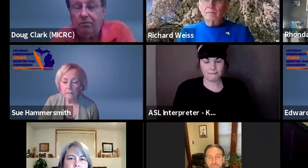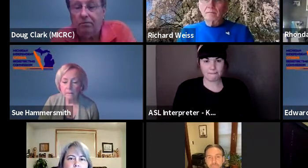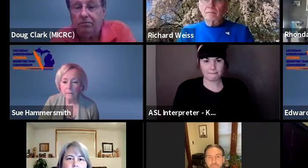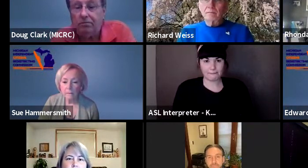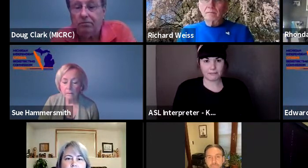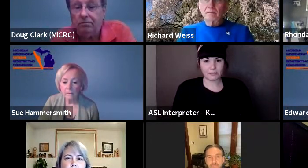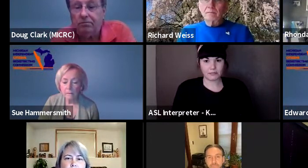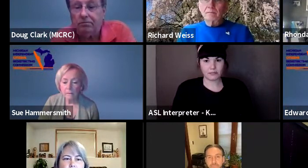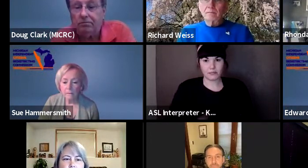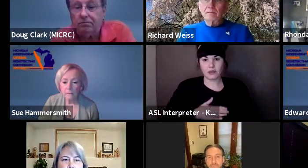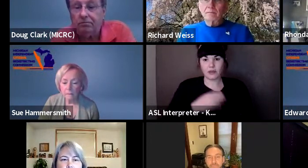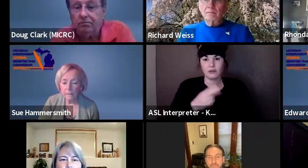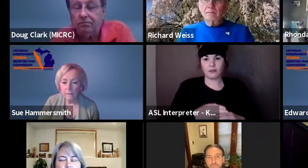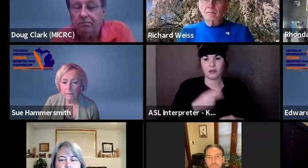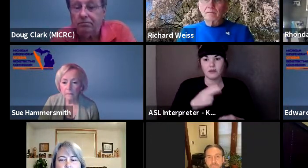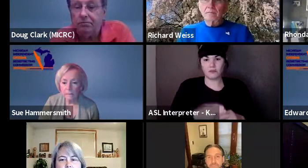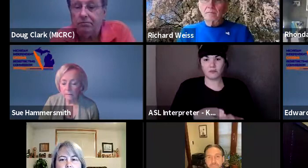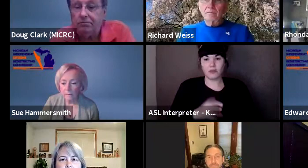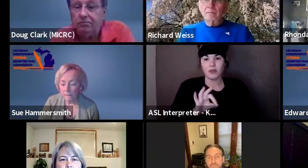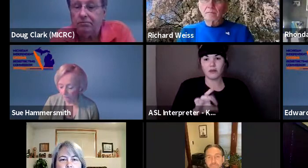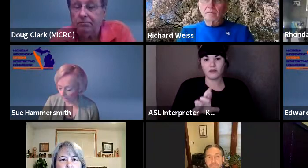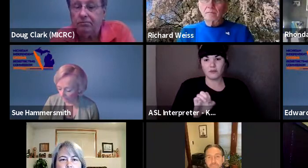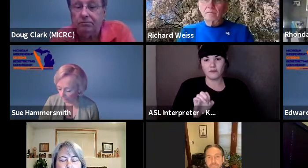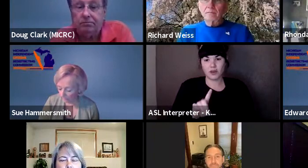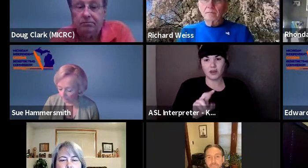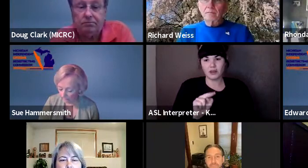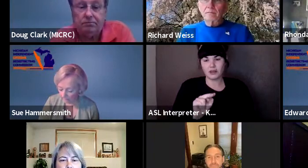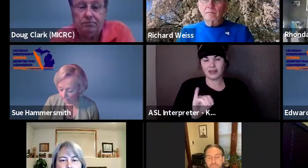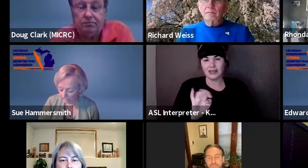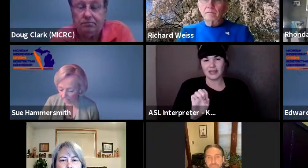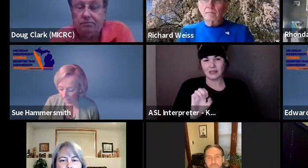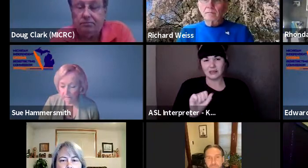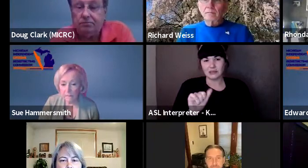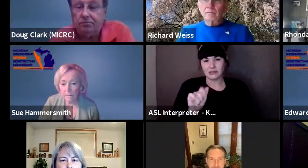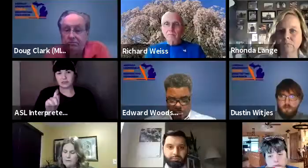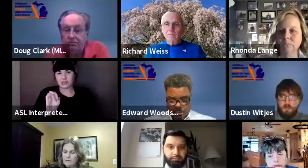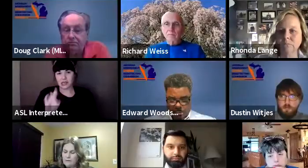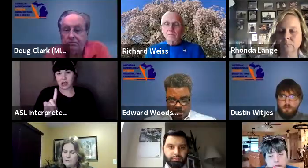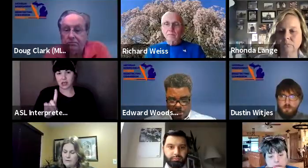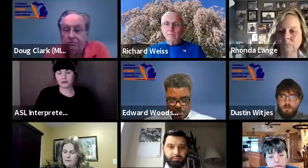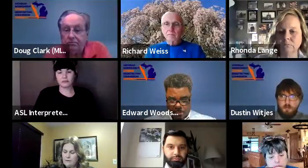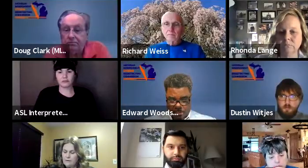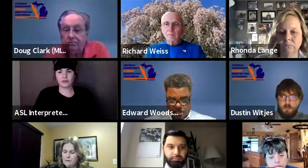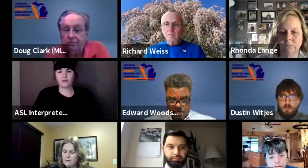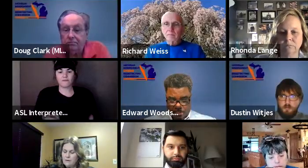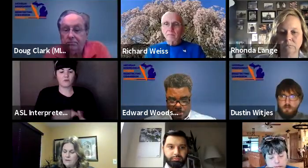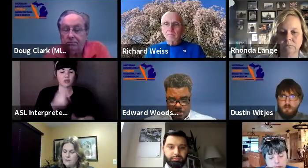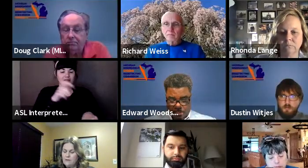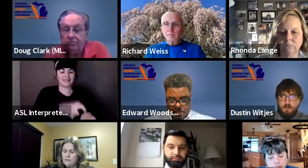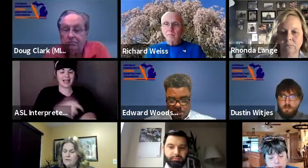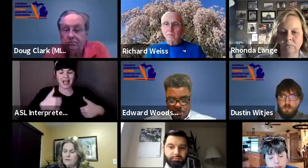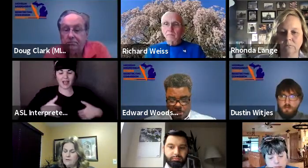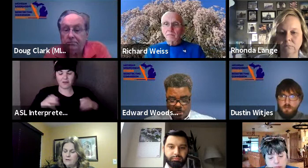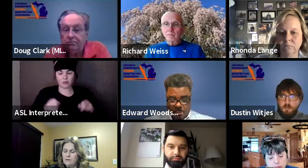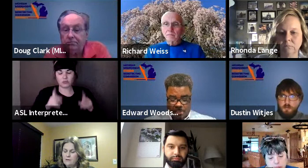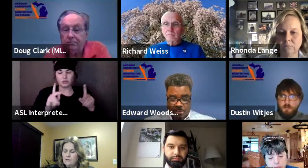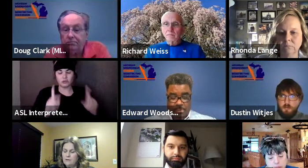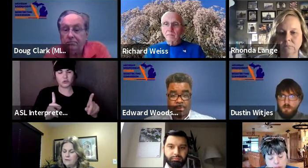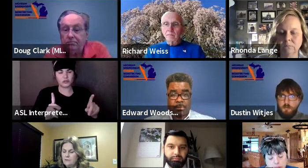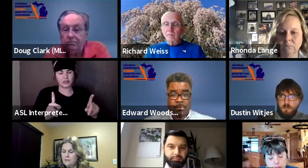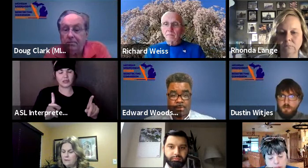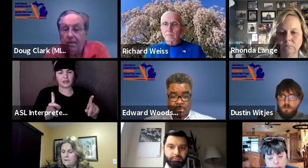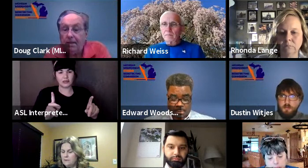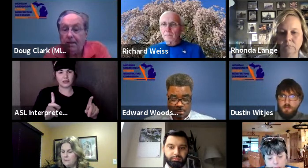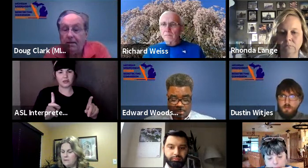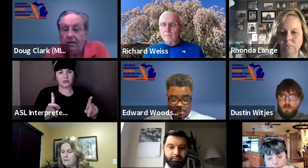My name is Fred Neinstedt. This is my first opportunity to address the commission. And really,